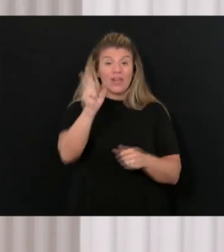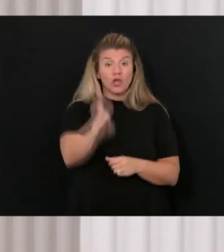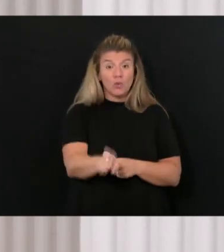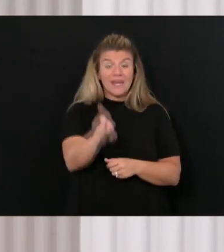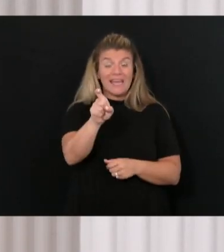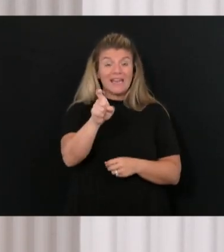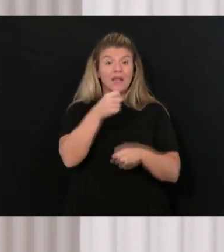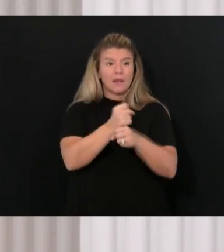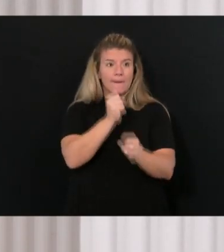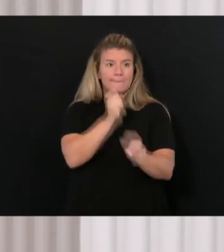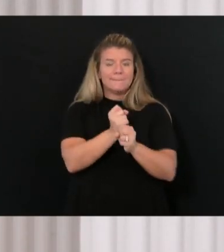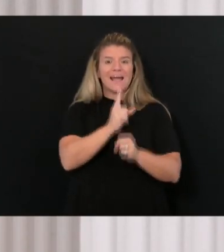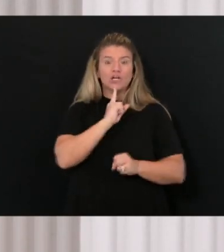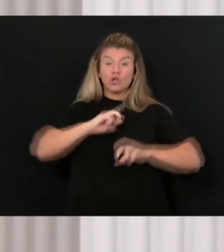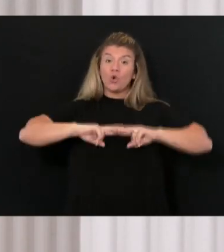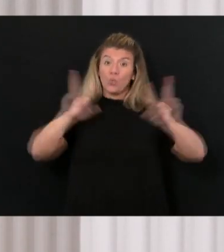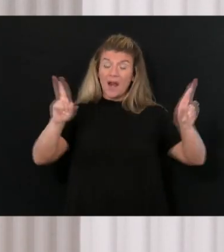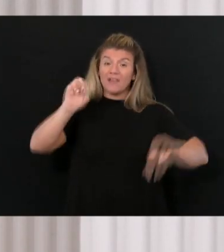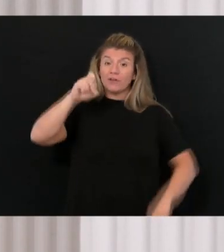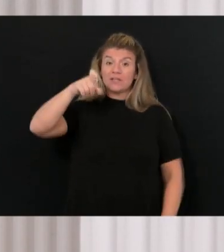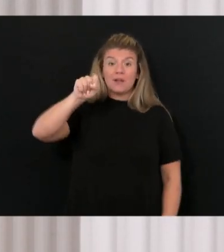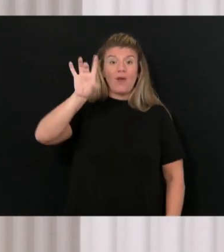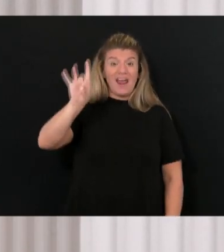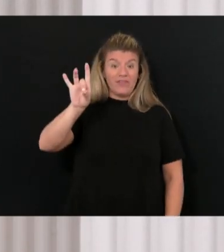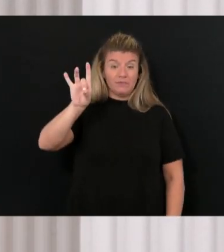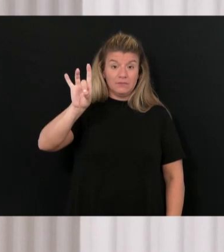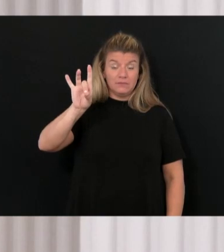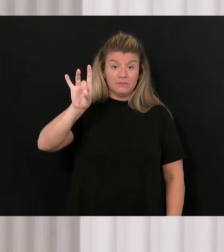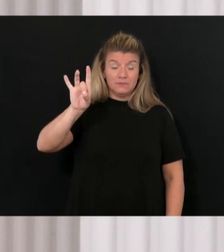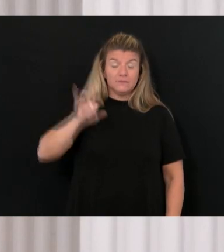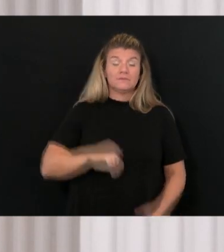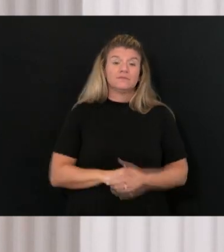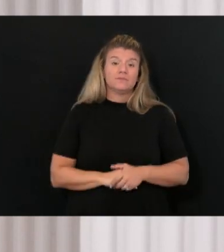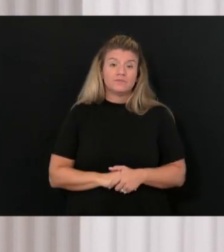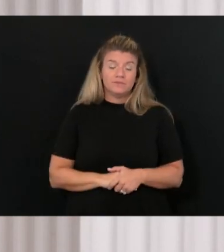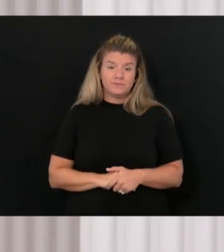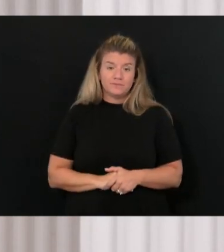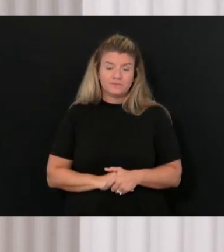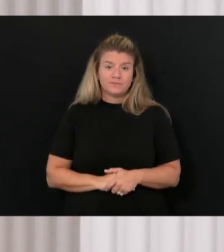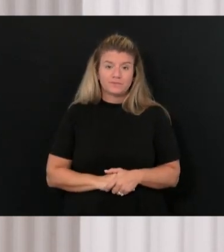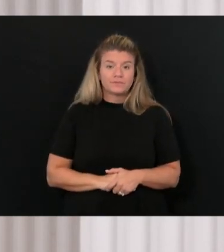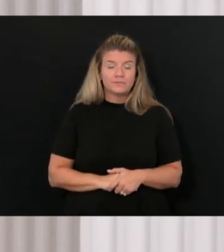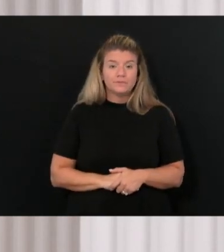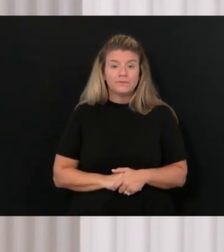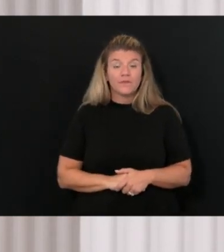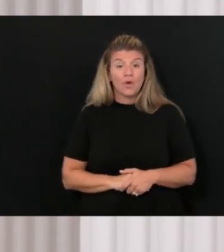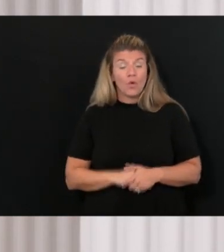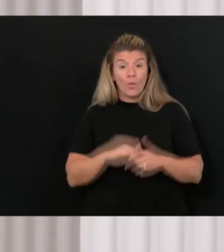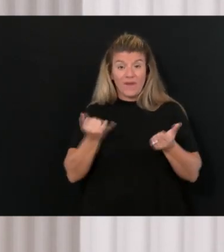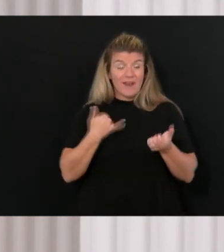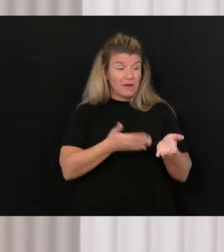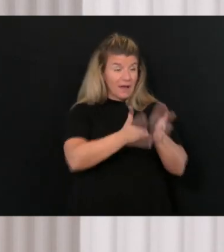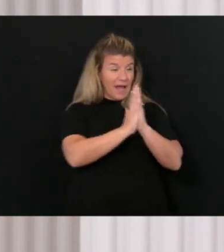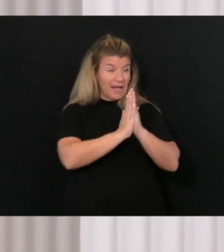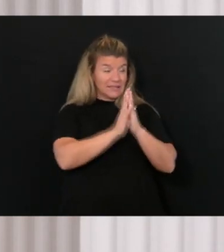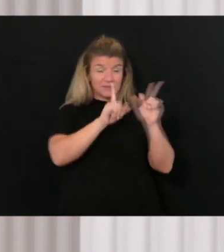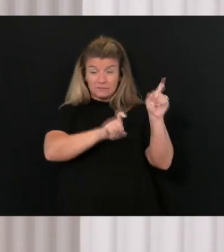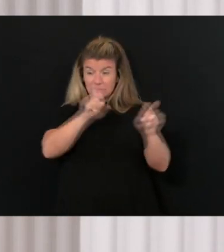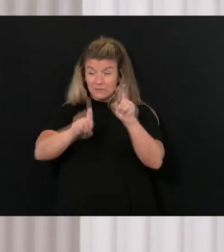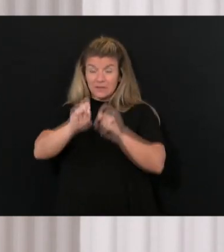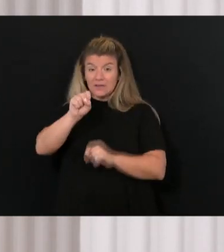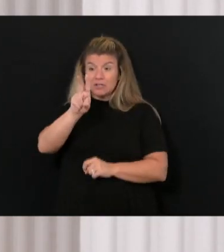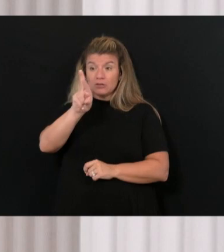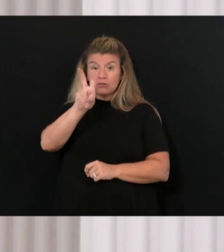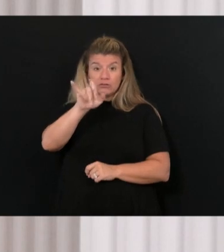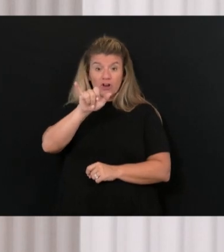to make sure they were ready for September 8th. So we have done a survey. They have sent us in any items